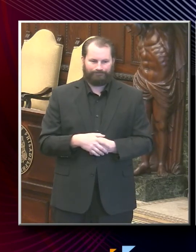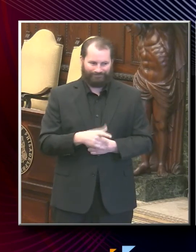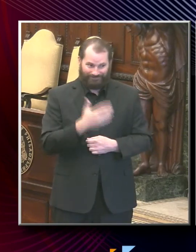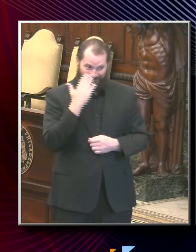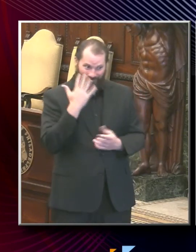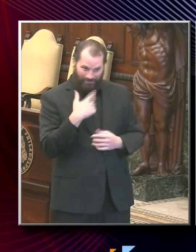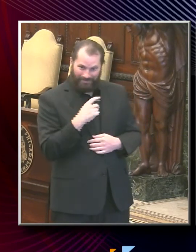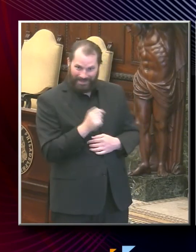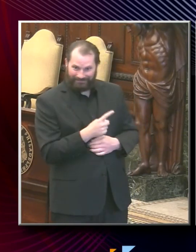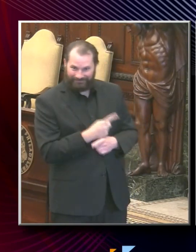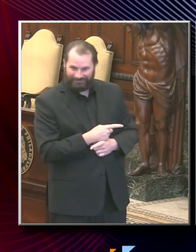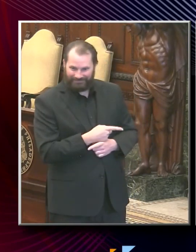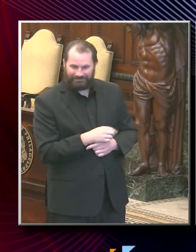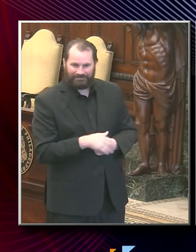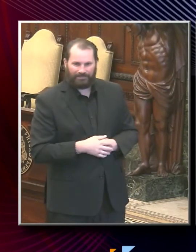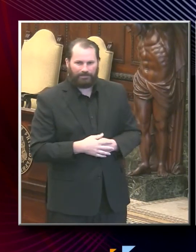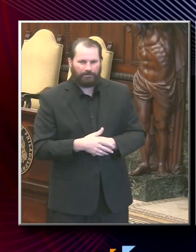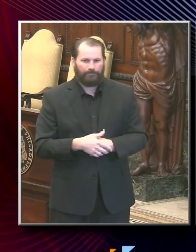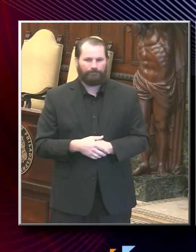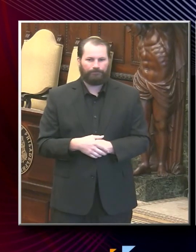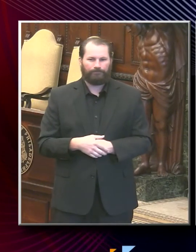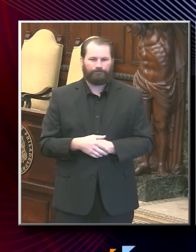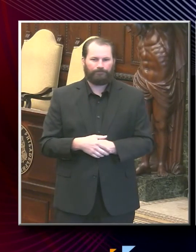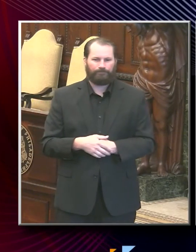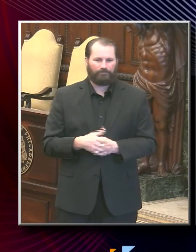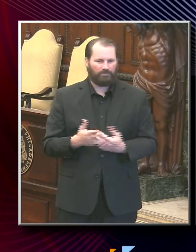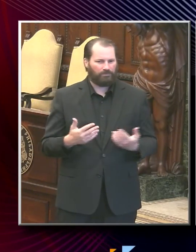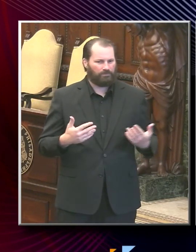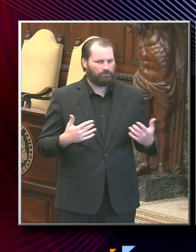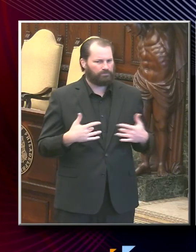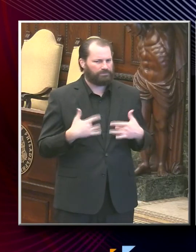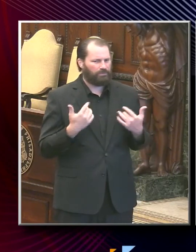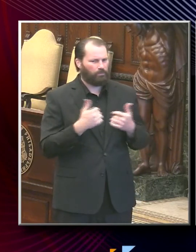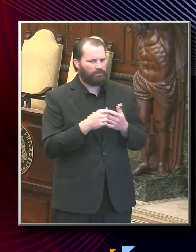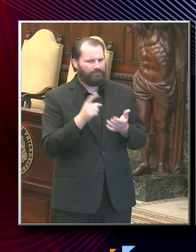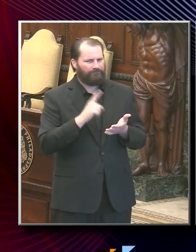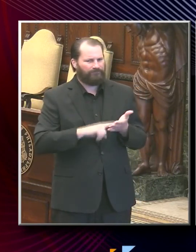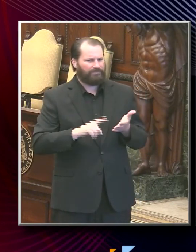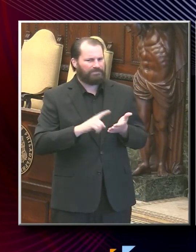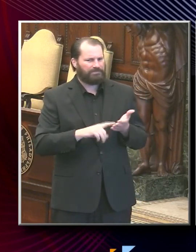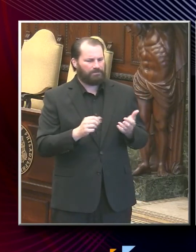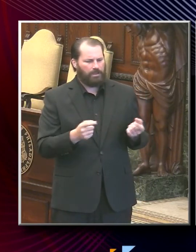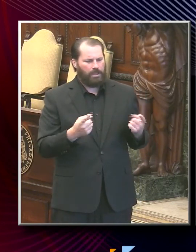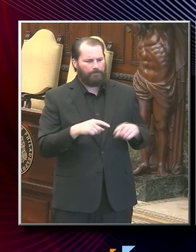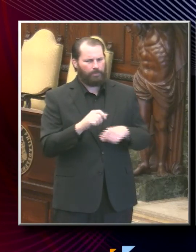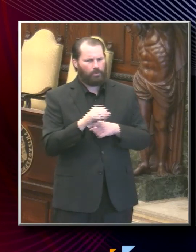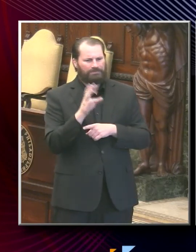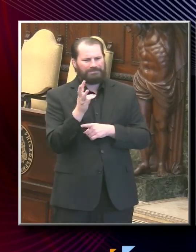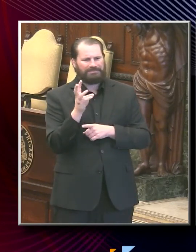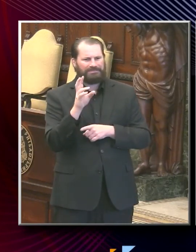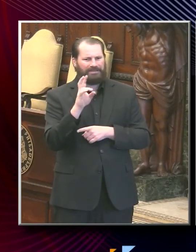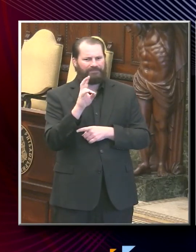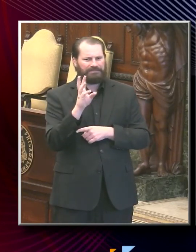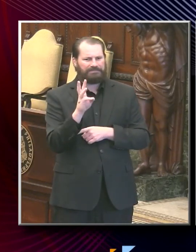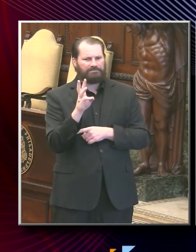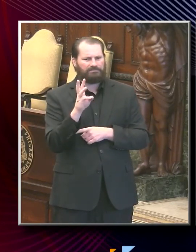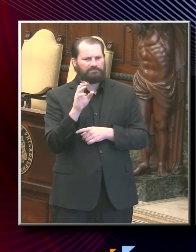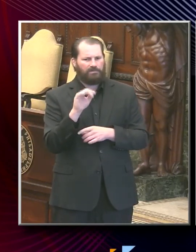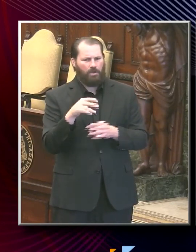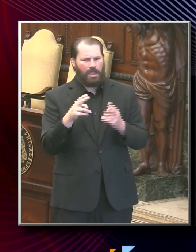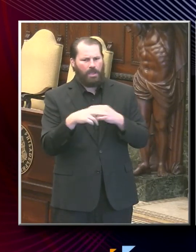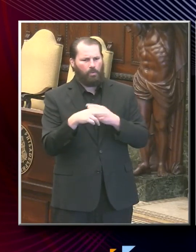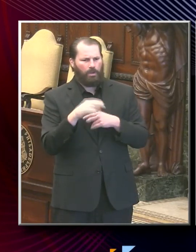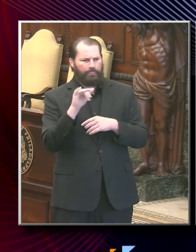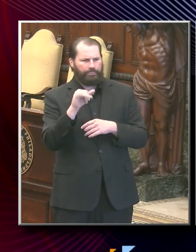task force, where are you with that investigation, particularly with what happened on 676? Any additional comments or reflections or